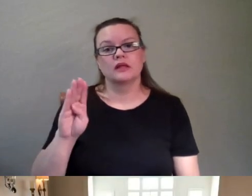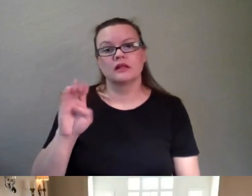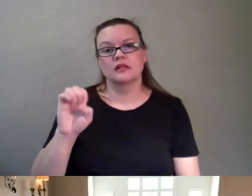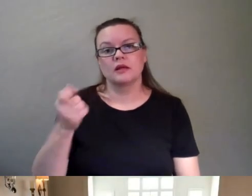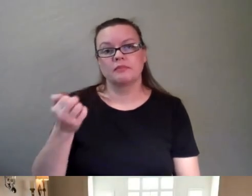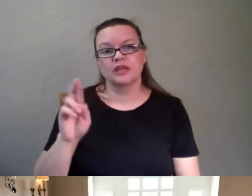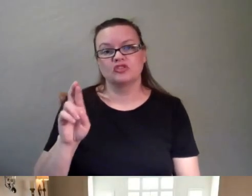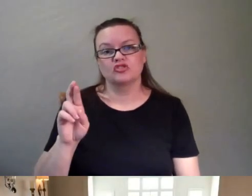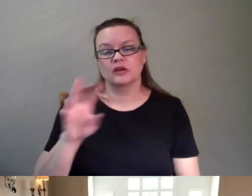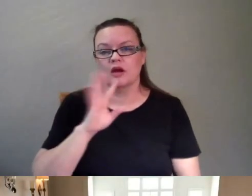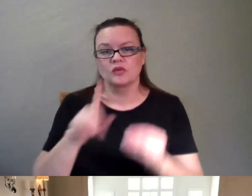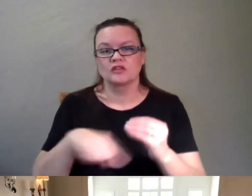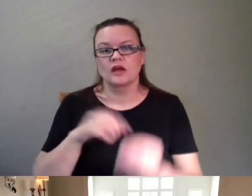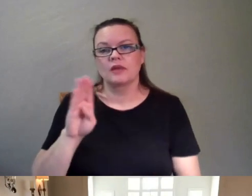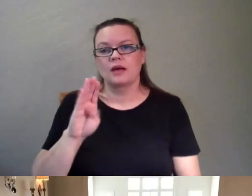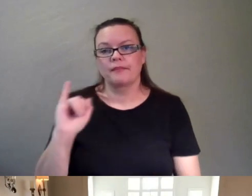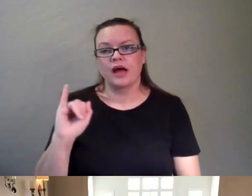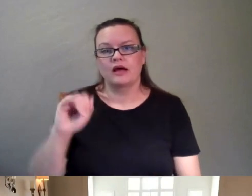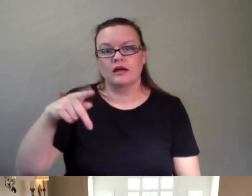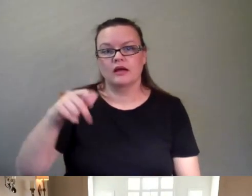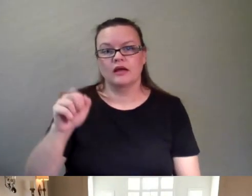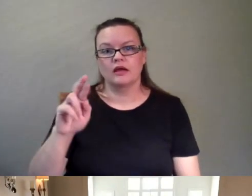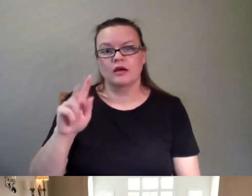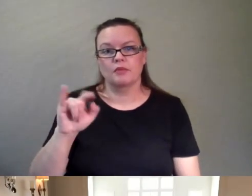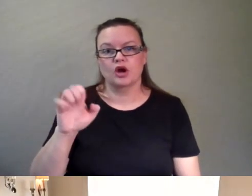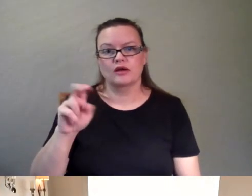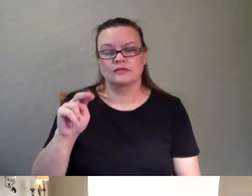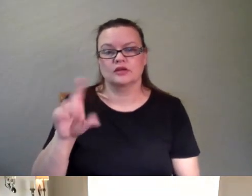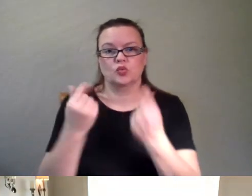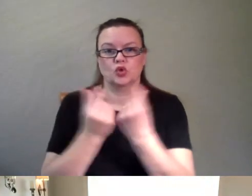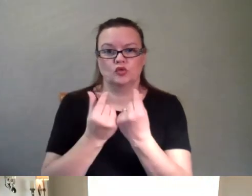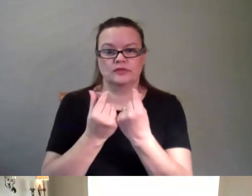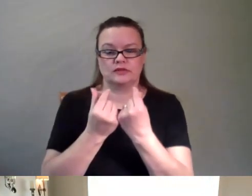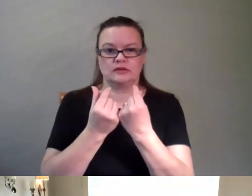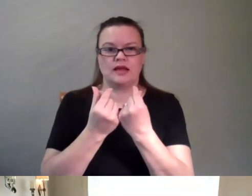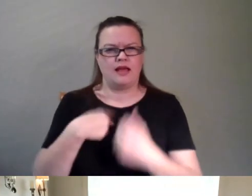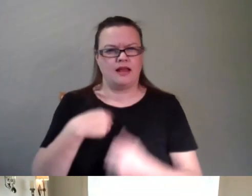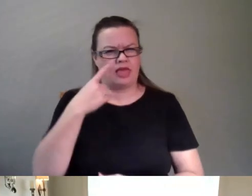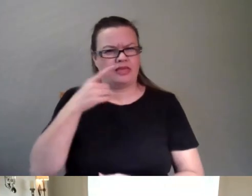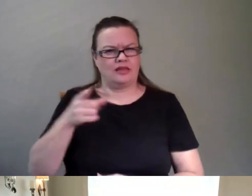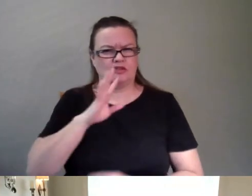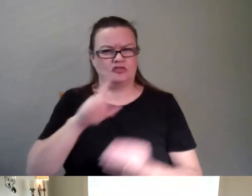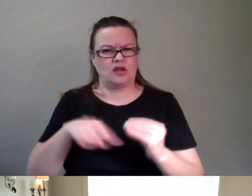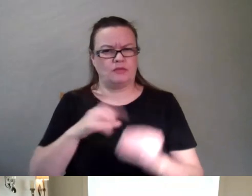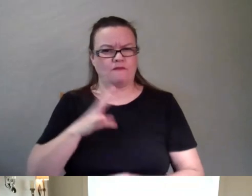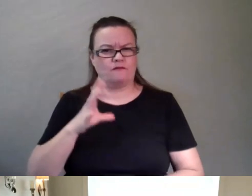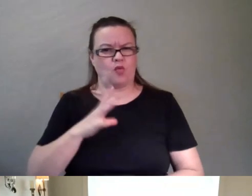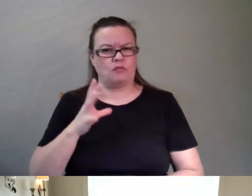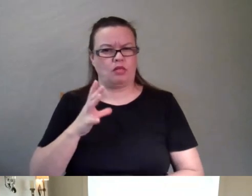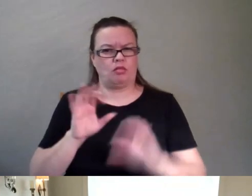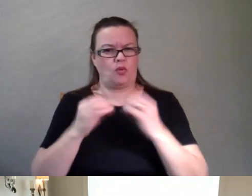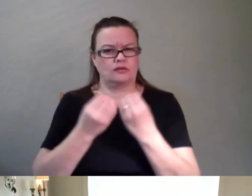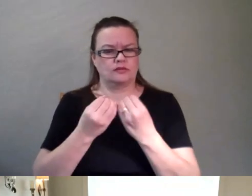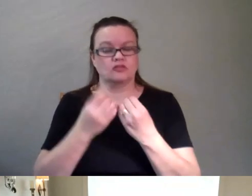Celinda, but I think Bill has in mind maybe more formal organizations, formal institutions. You know, we